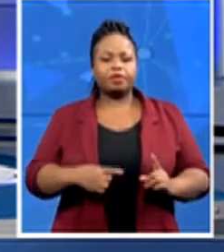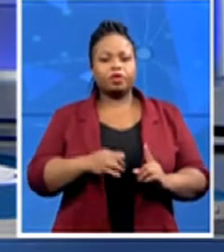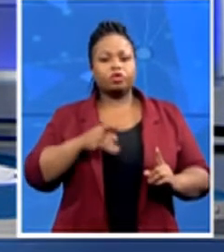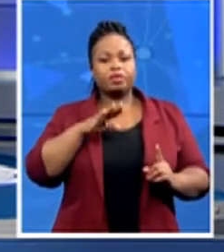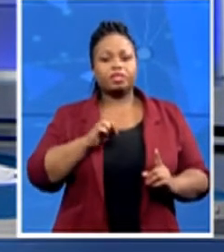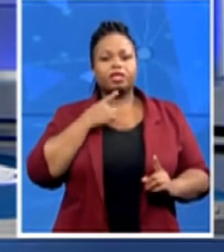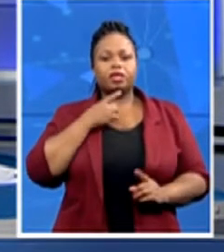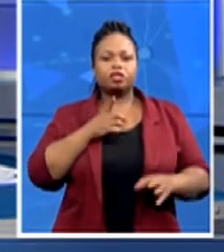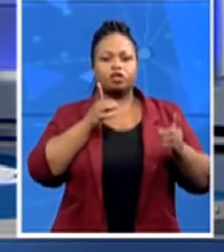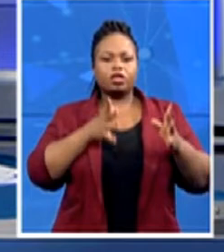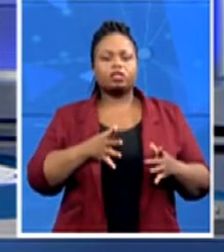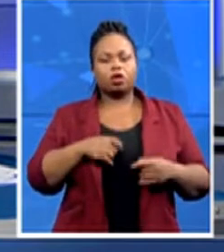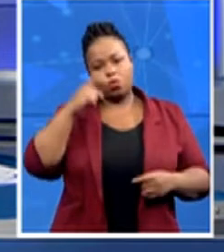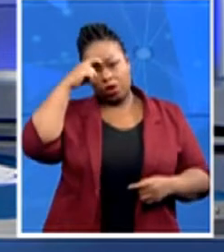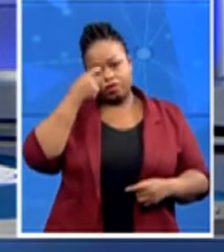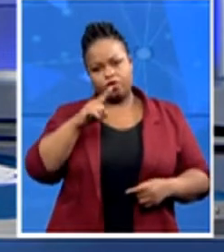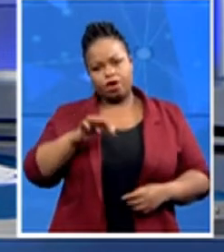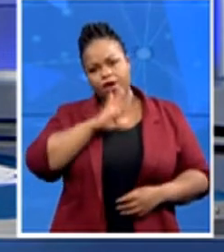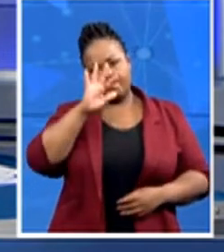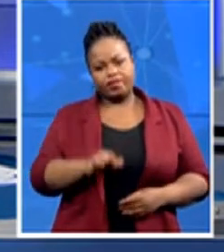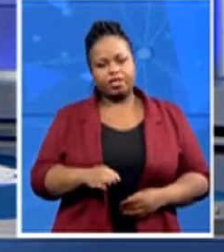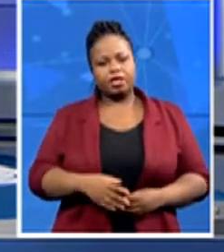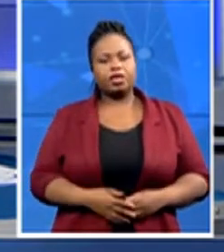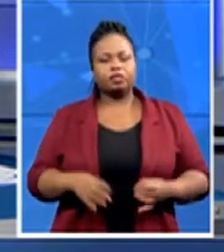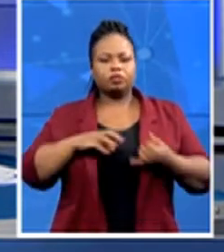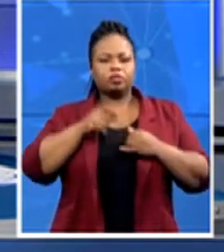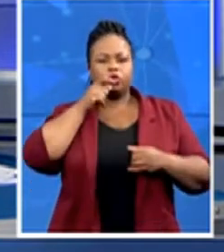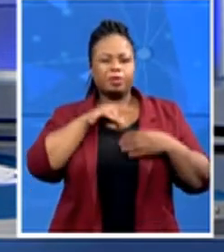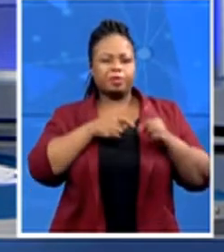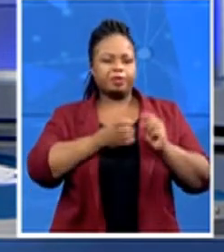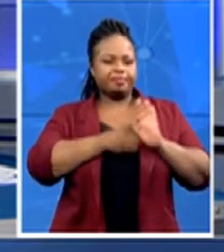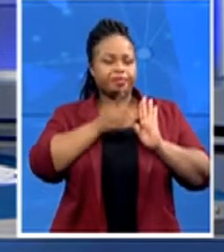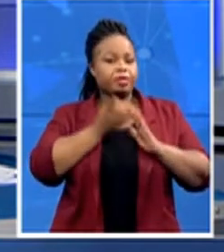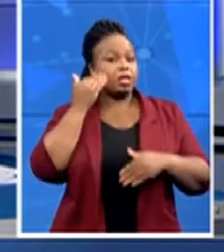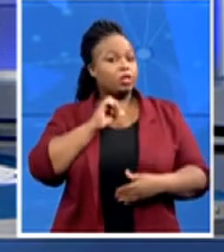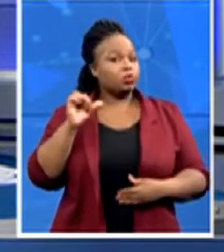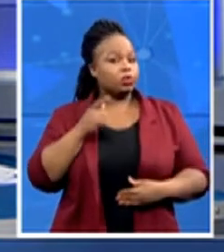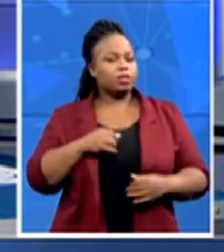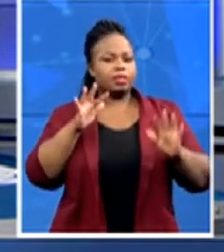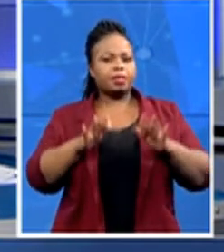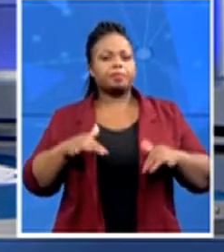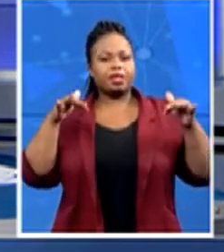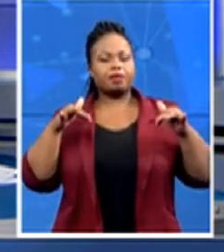for Africa, and reacting to that development last week, Parliament passing 3